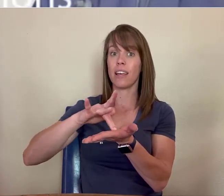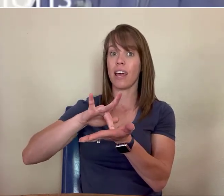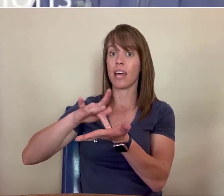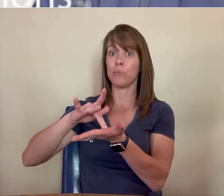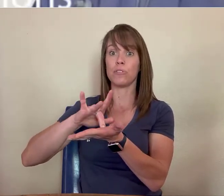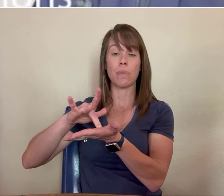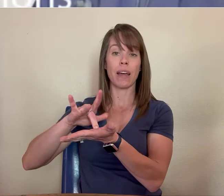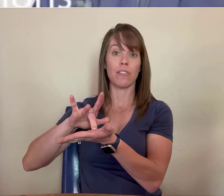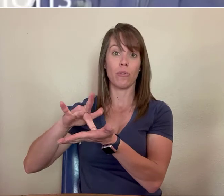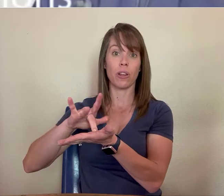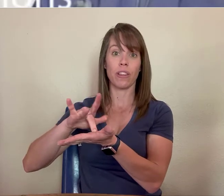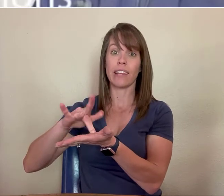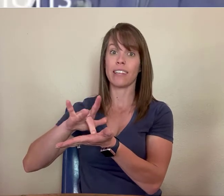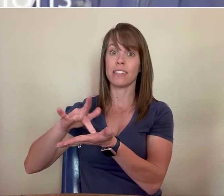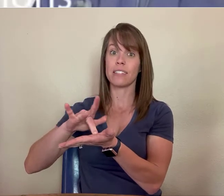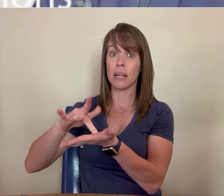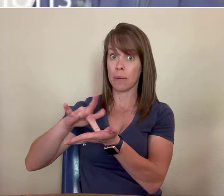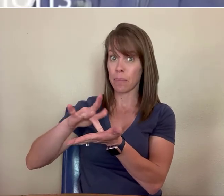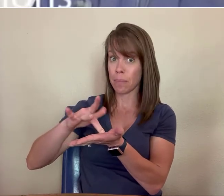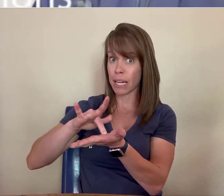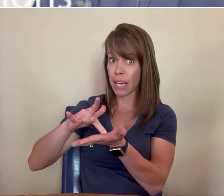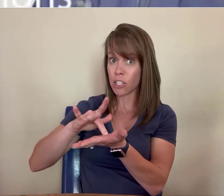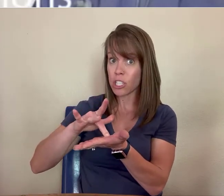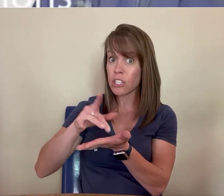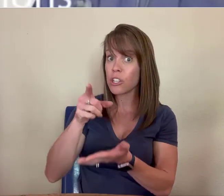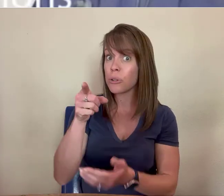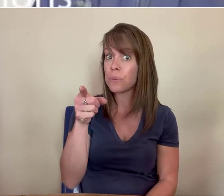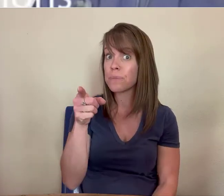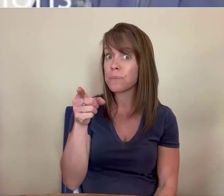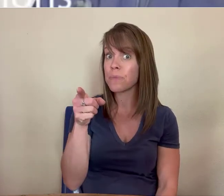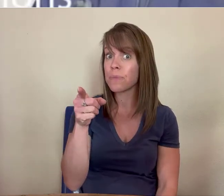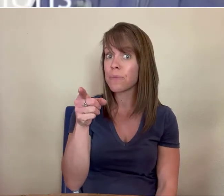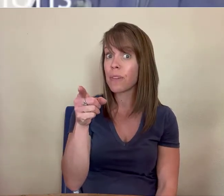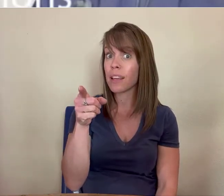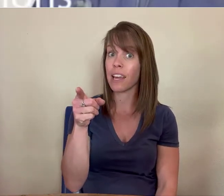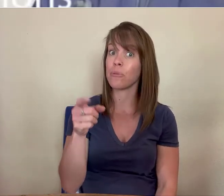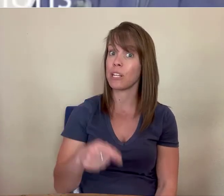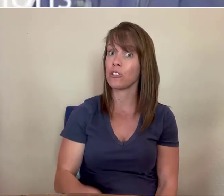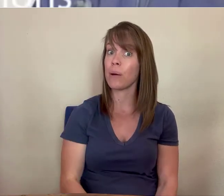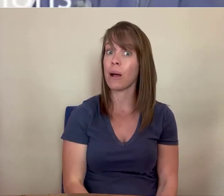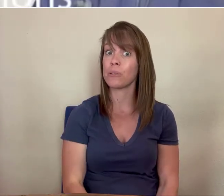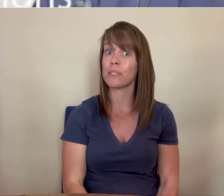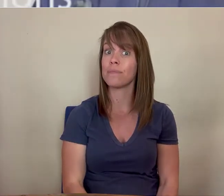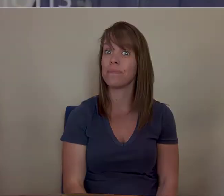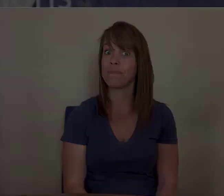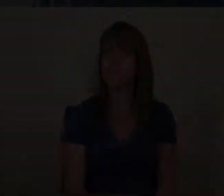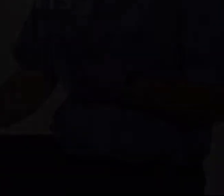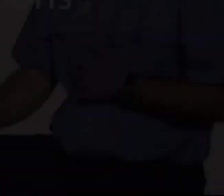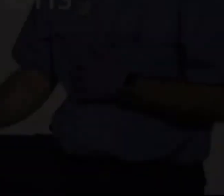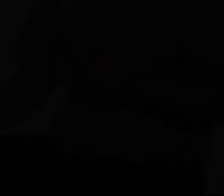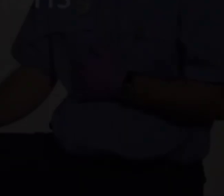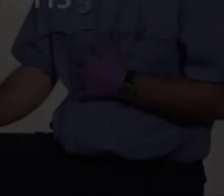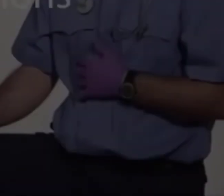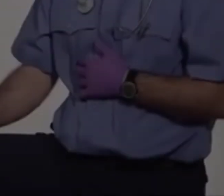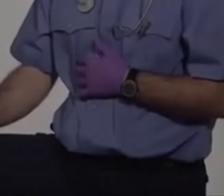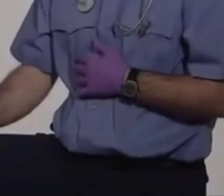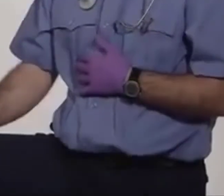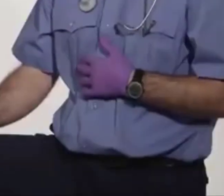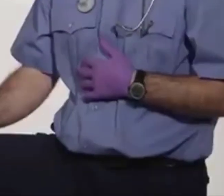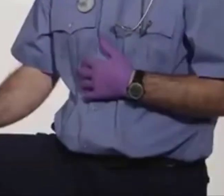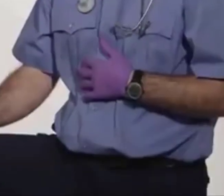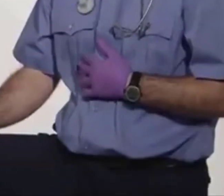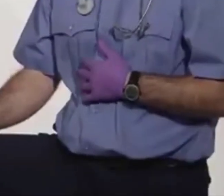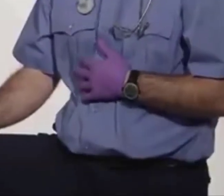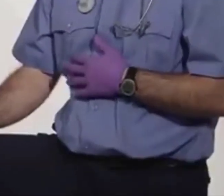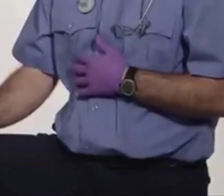hand and moves back and forth like this. Medications, you? Again, raise your eyebrows. Albuterol?